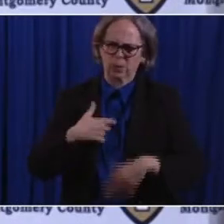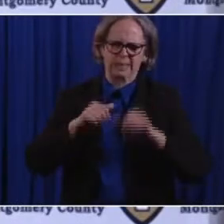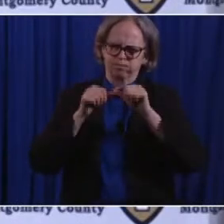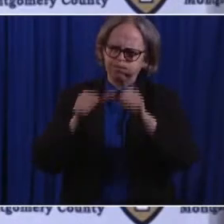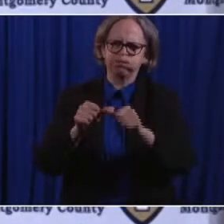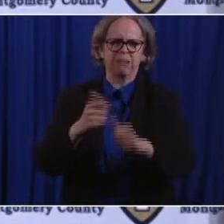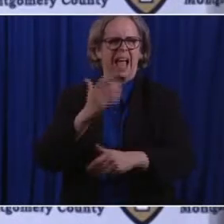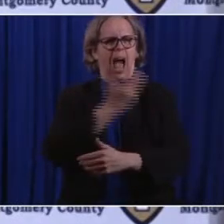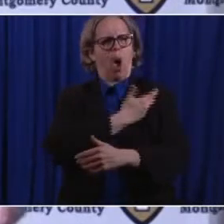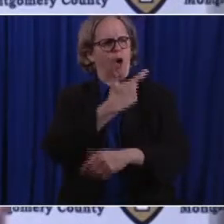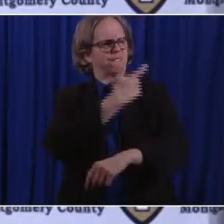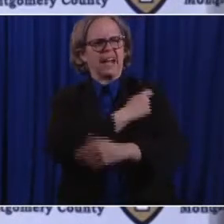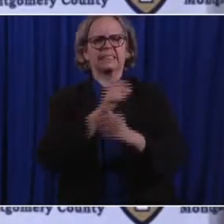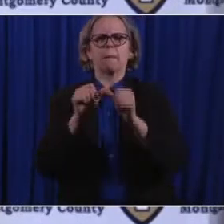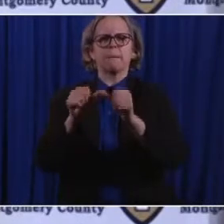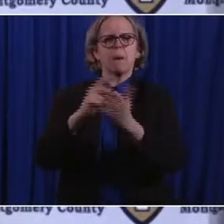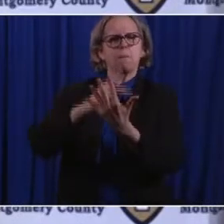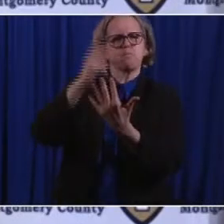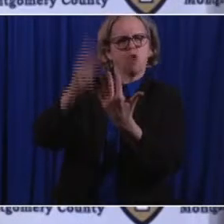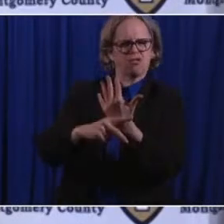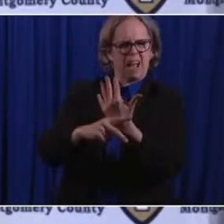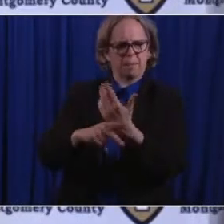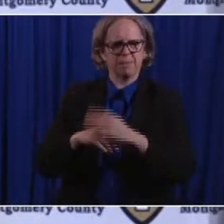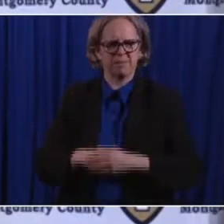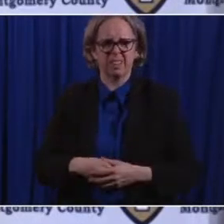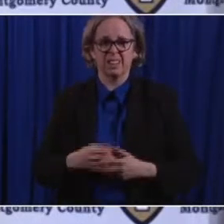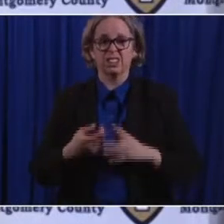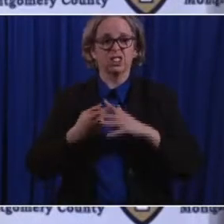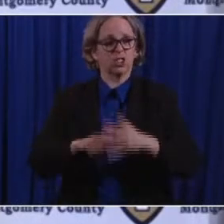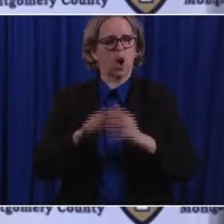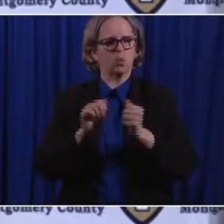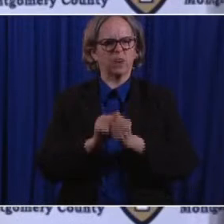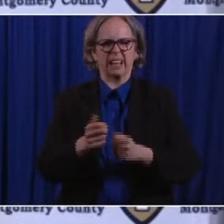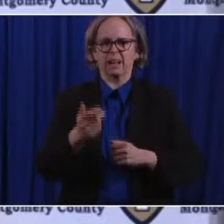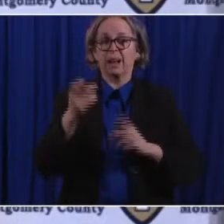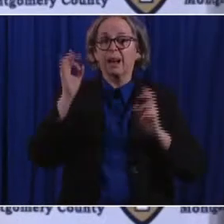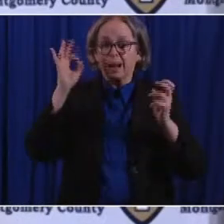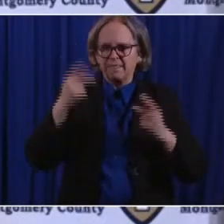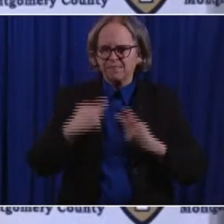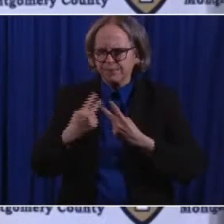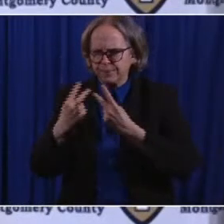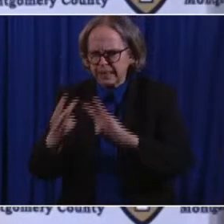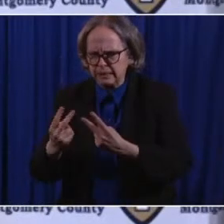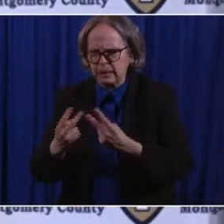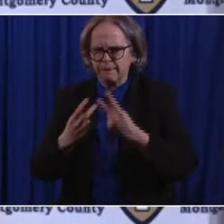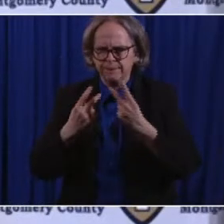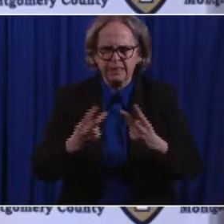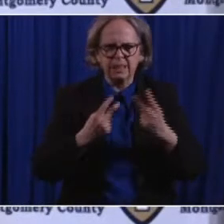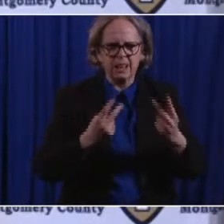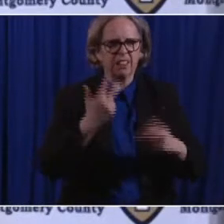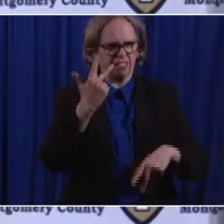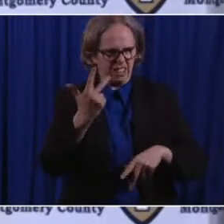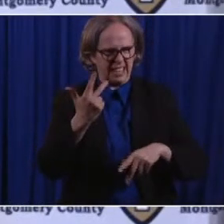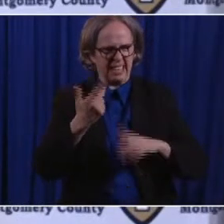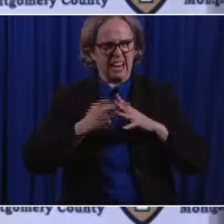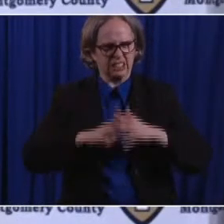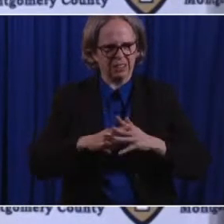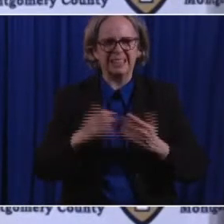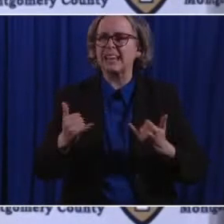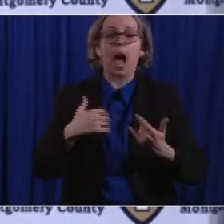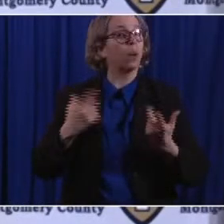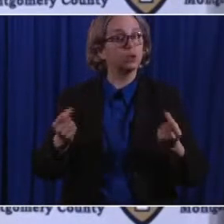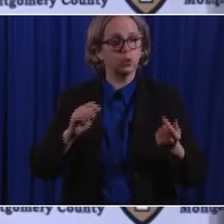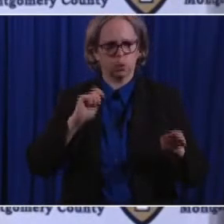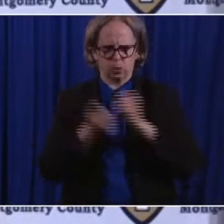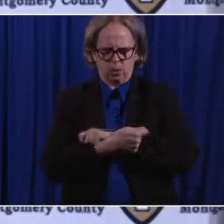shots, and actually 3 initial visits, we are now going back to the nursing homes and making sure, and also the assisted living, and making sure